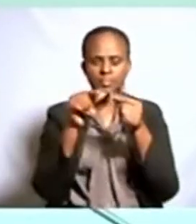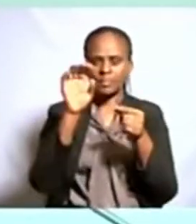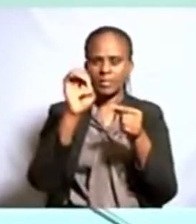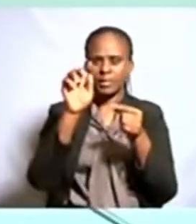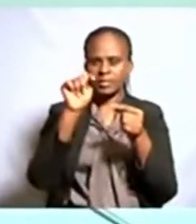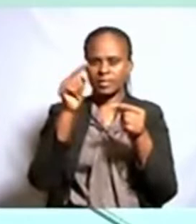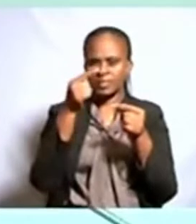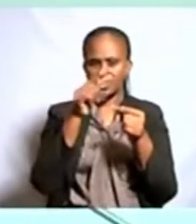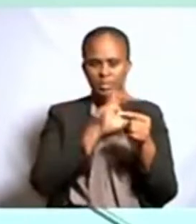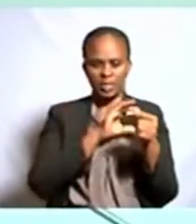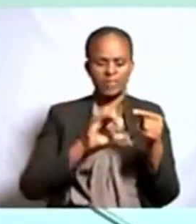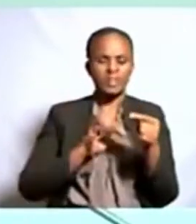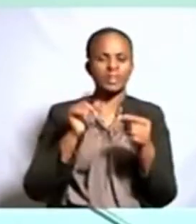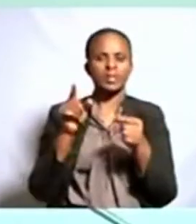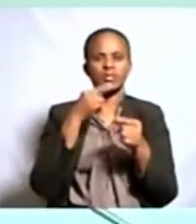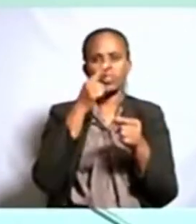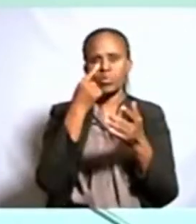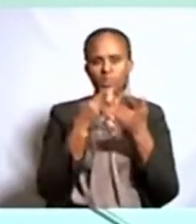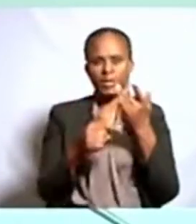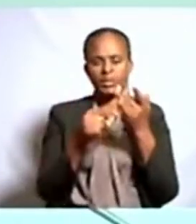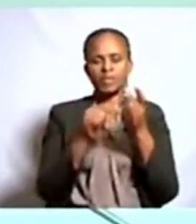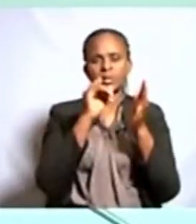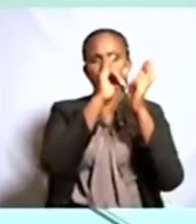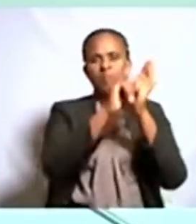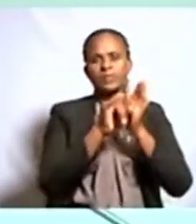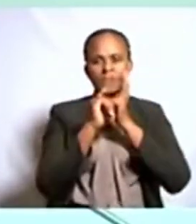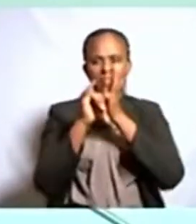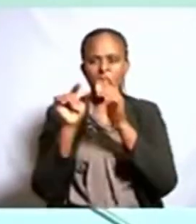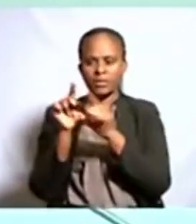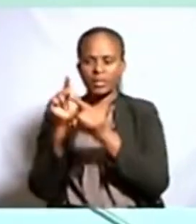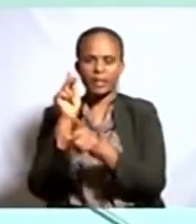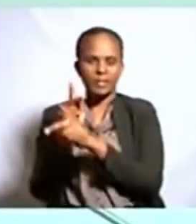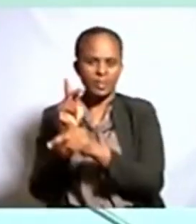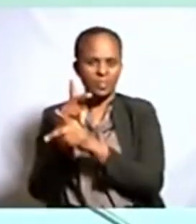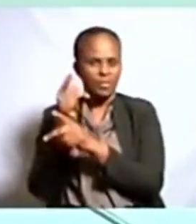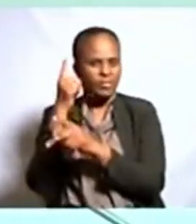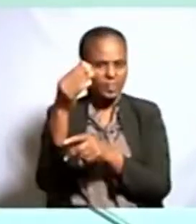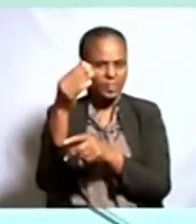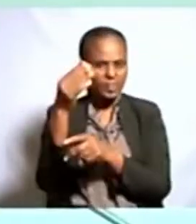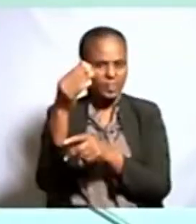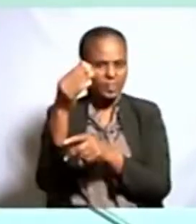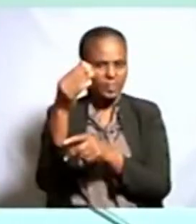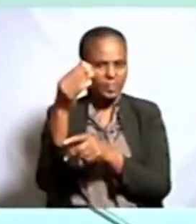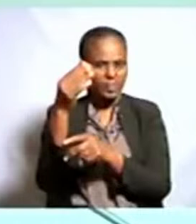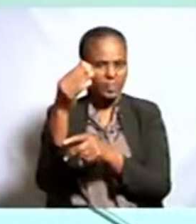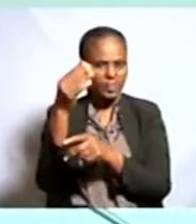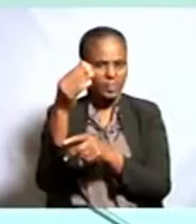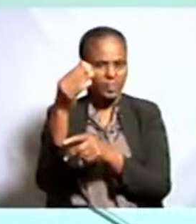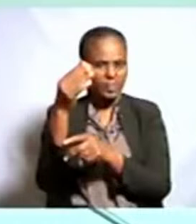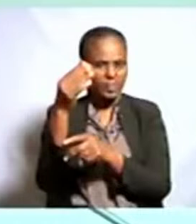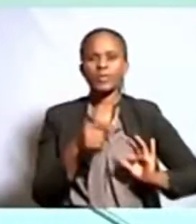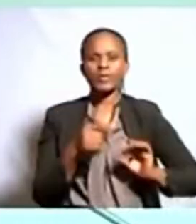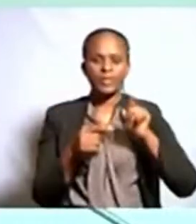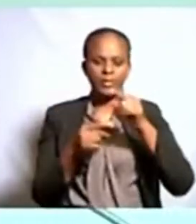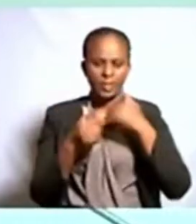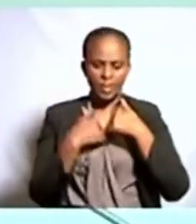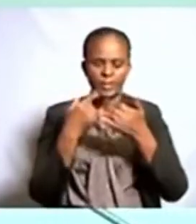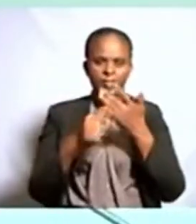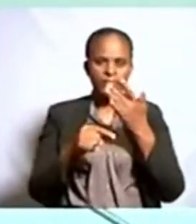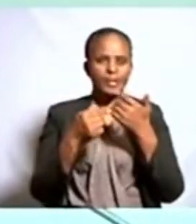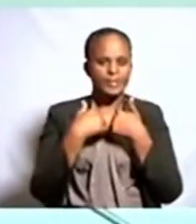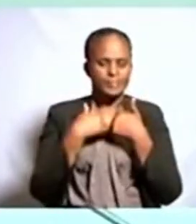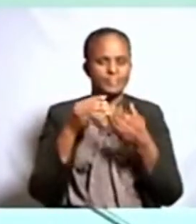Trading Company Limited, who later imported and stored the seed for distribution to the beneficiaries. The contract had a provision